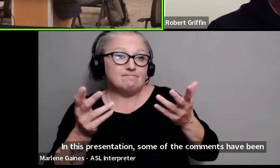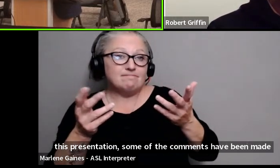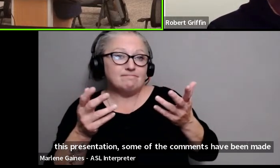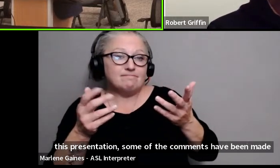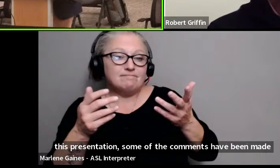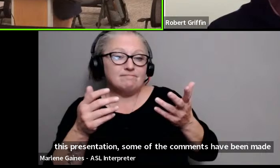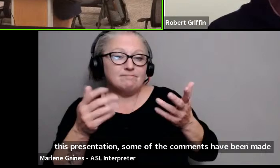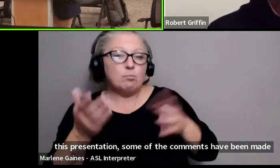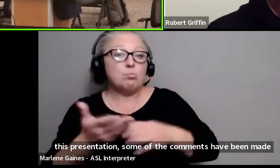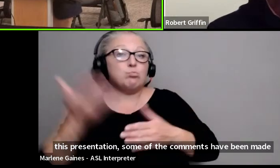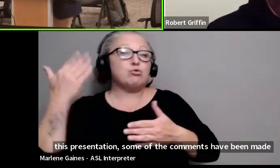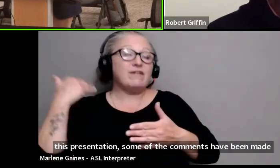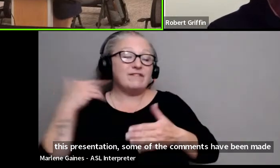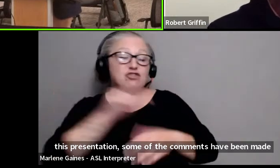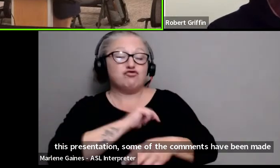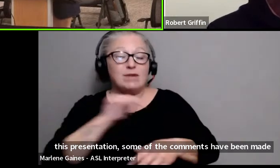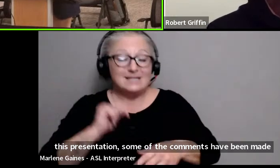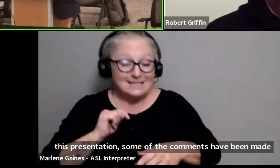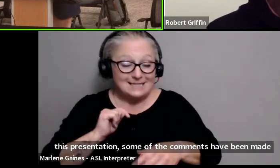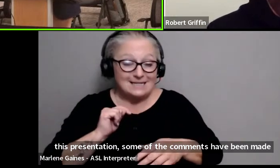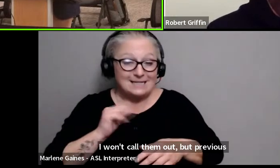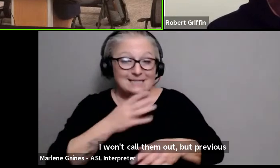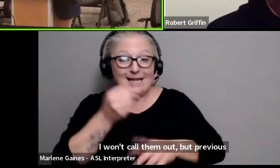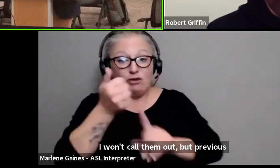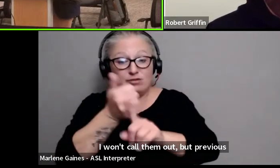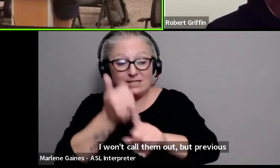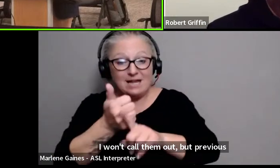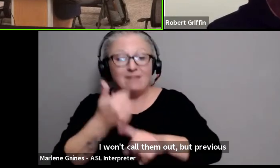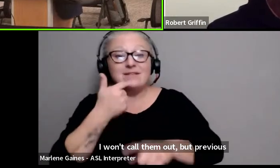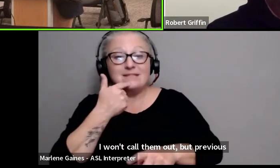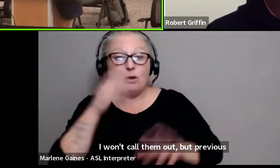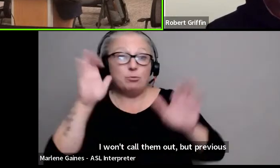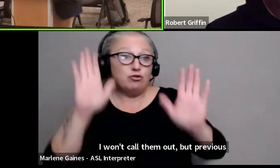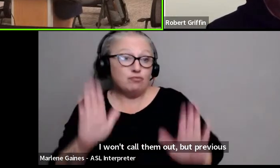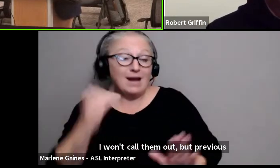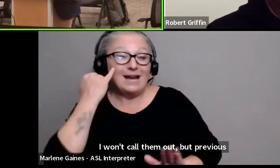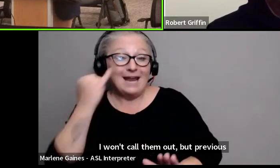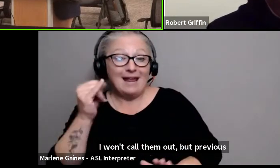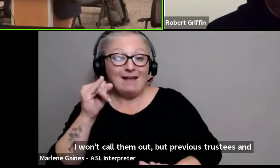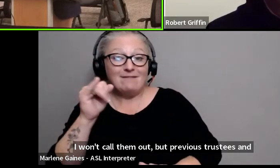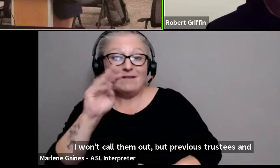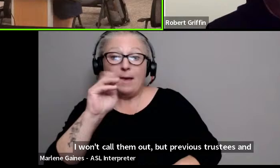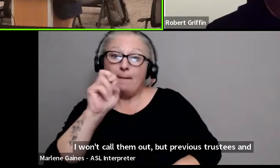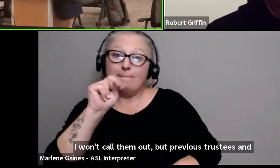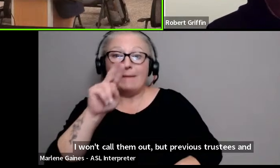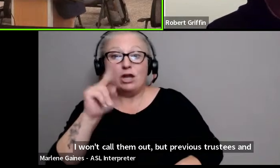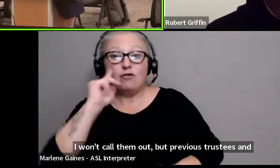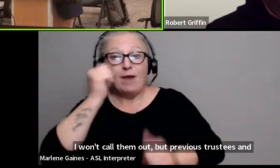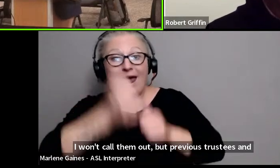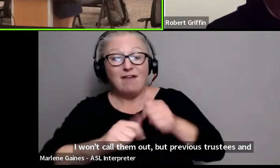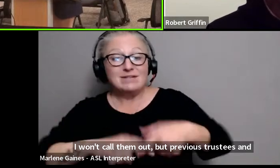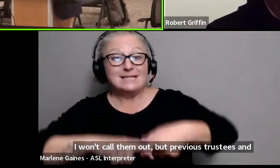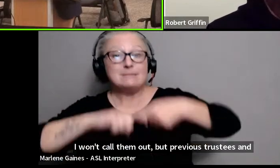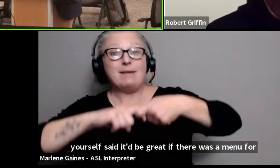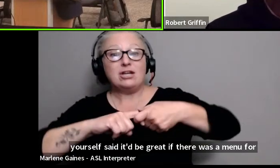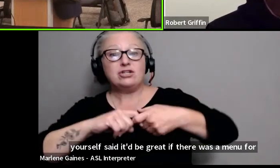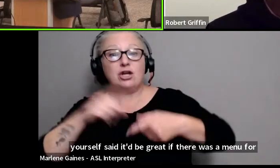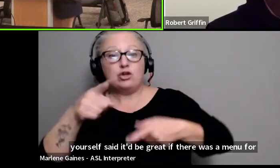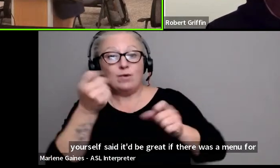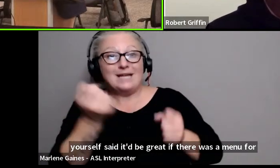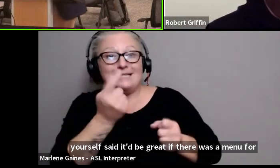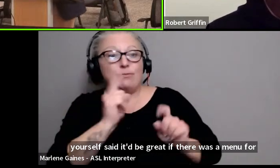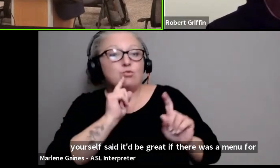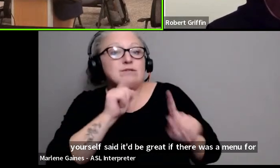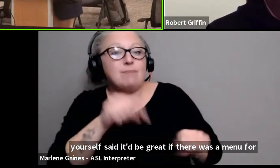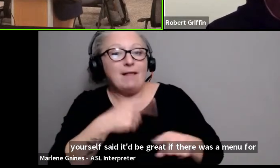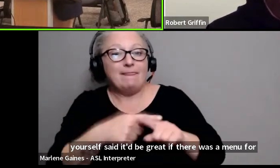out, but previous trustees and yourself said it'd be great if there was a menu for every suspension, that there's something that you could respond to so